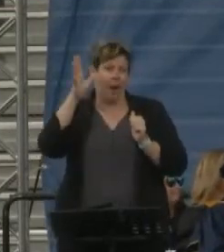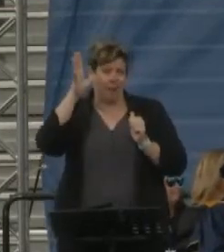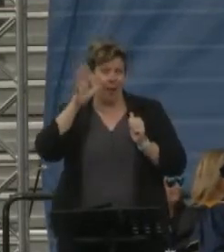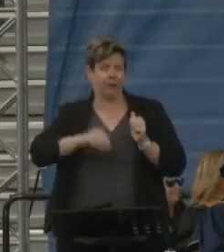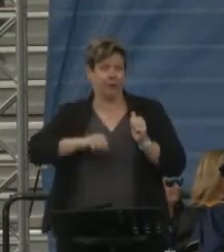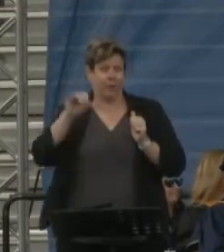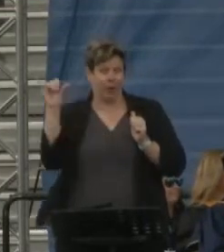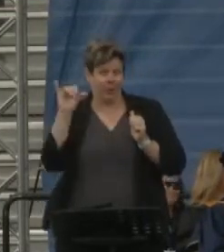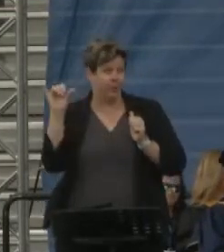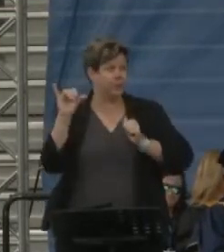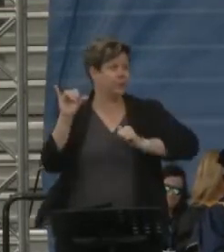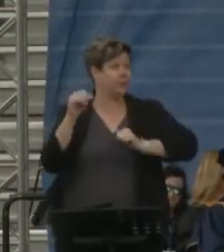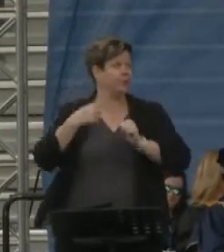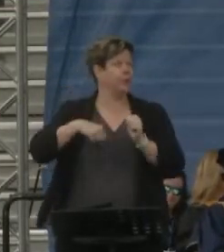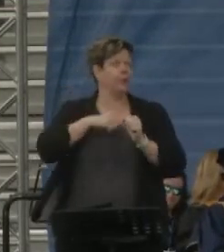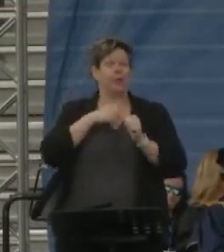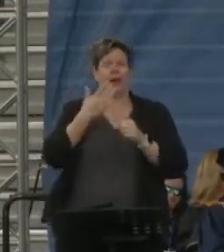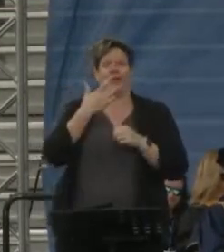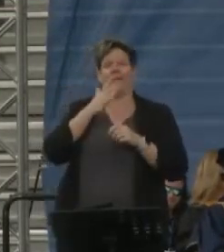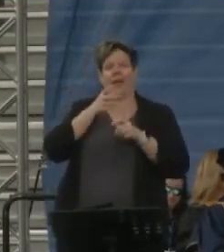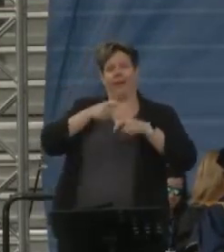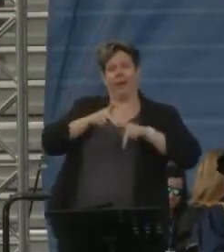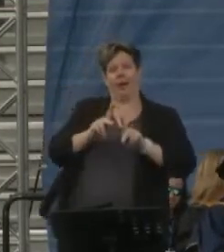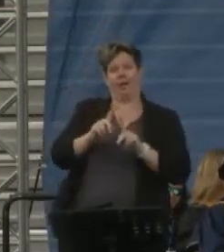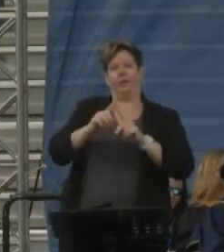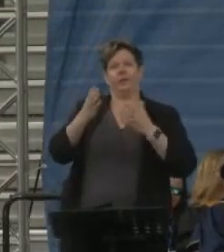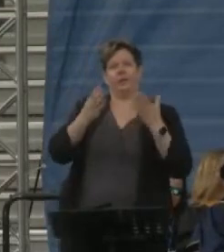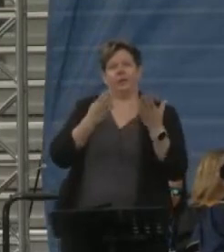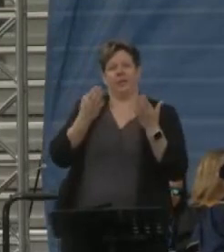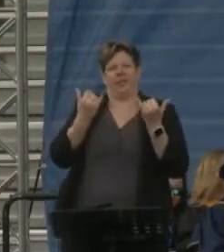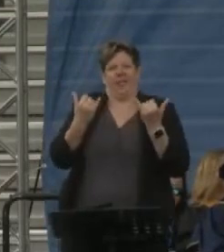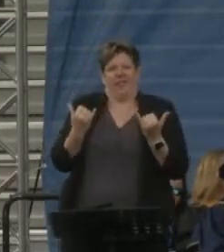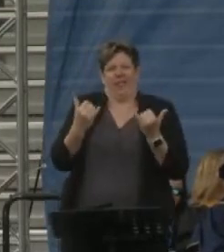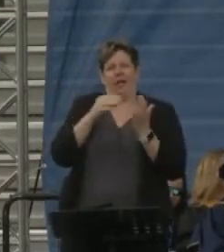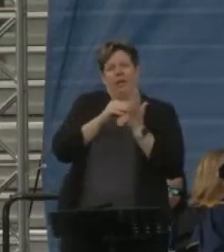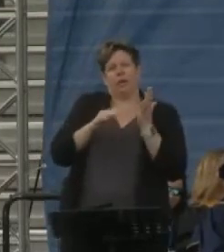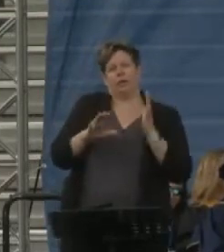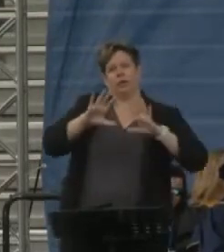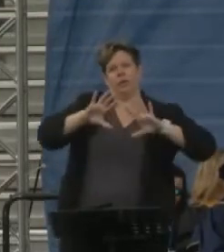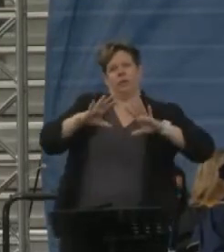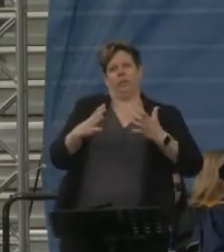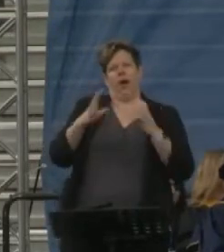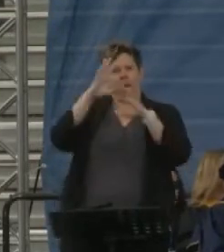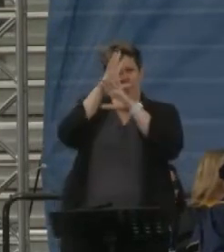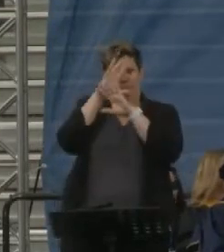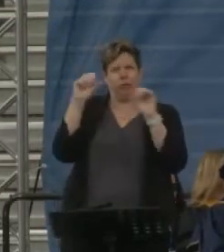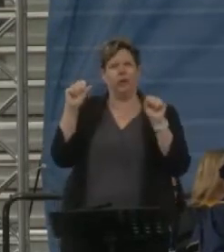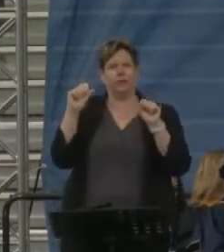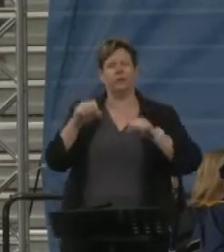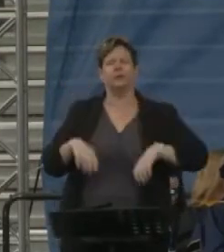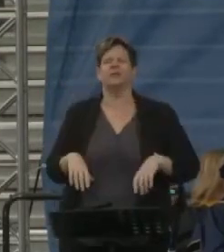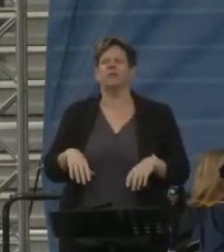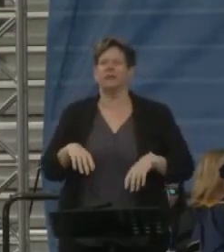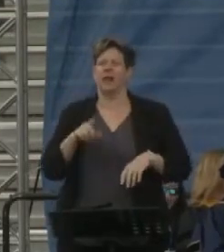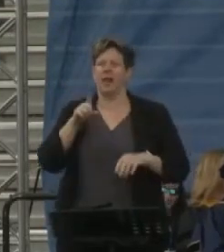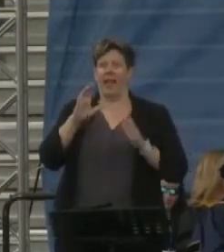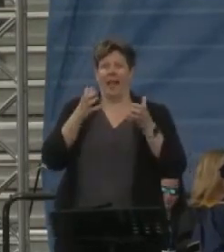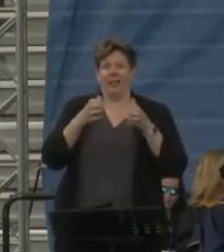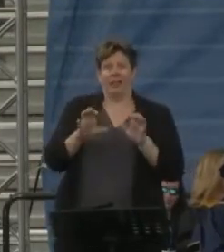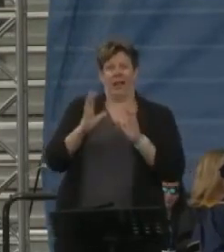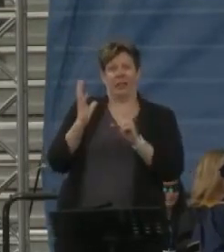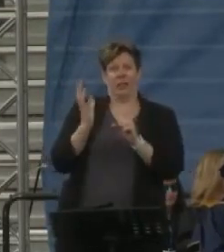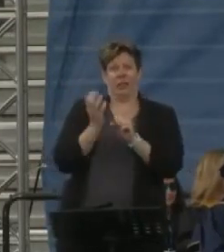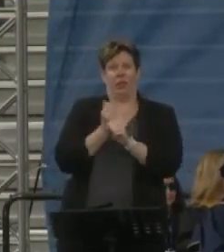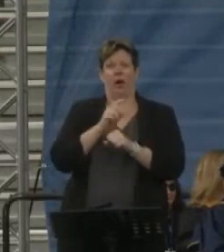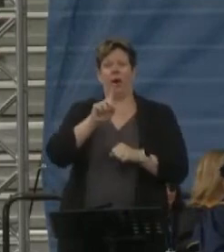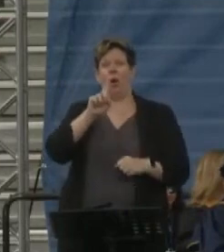too, is having had the privilege to serve as this year's student body president. The odds of holding this position are